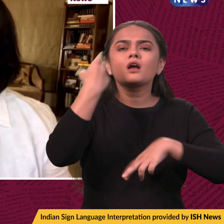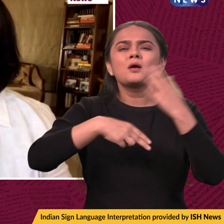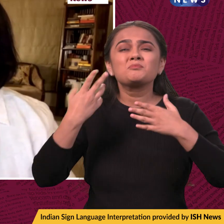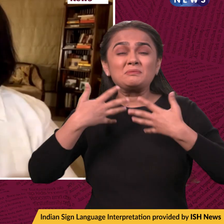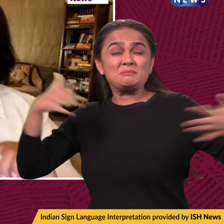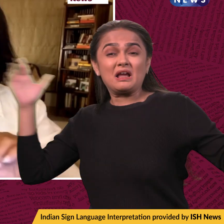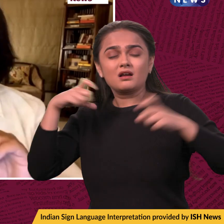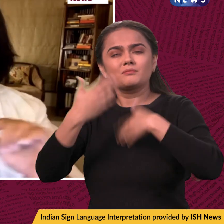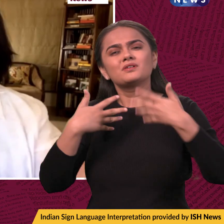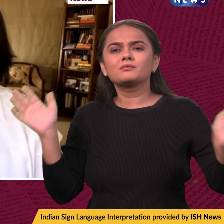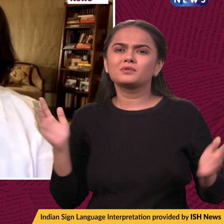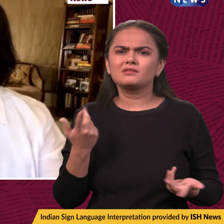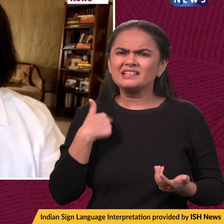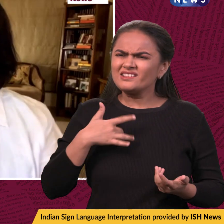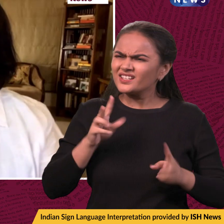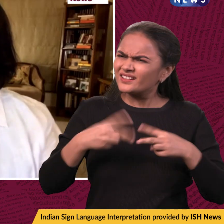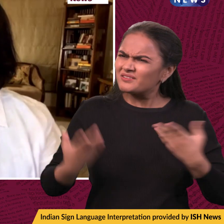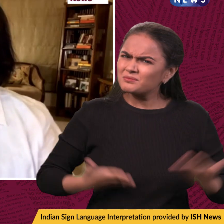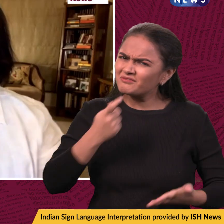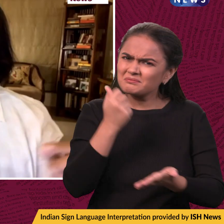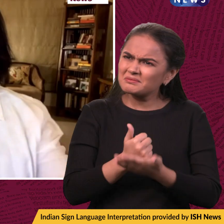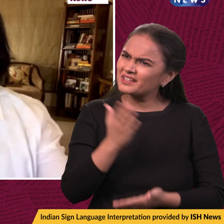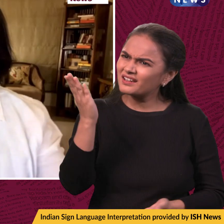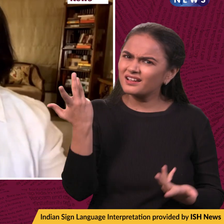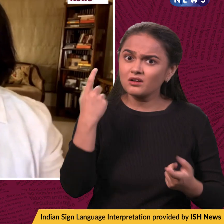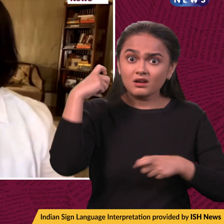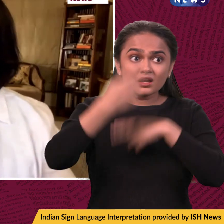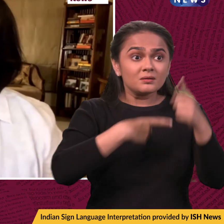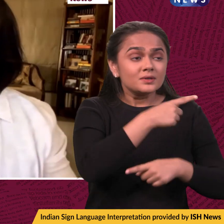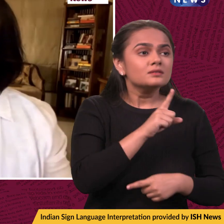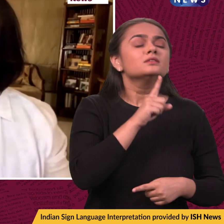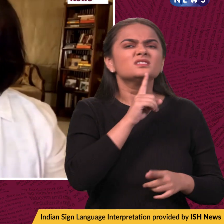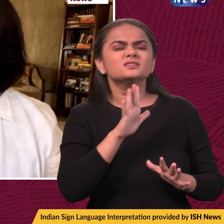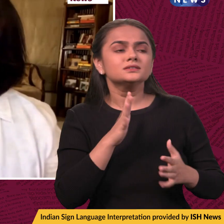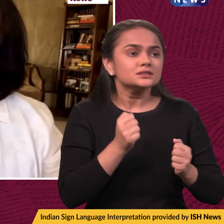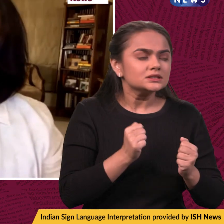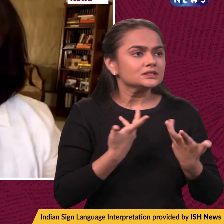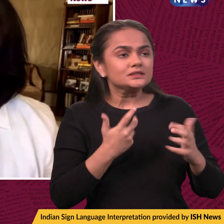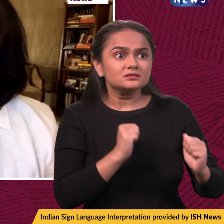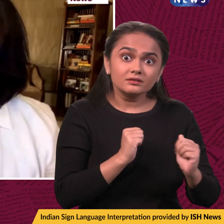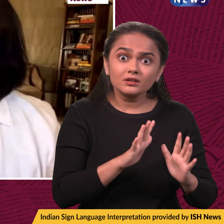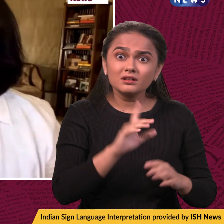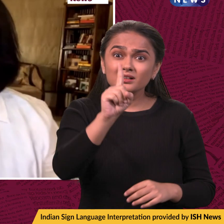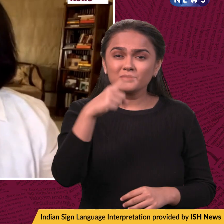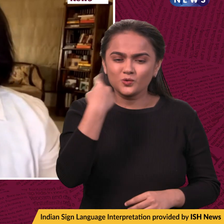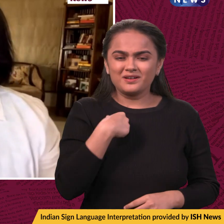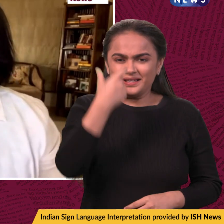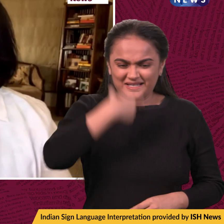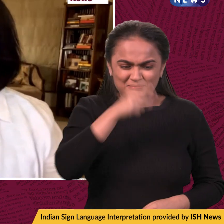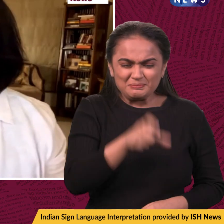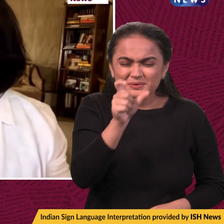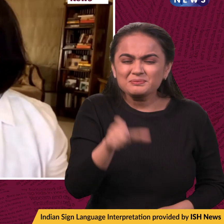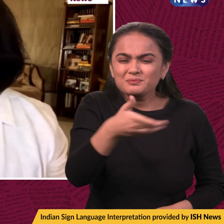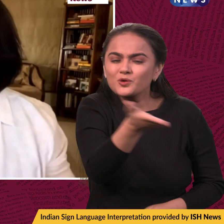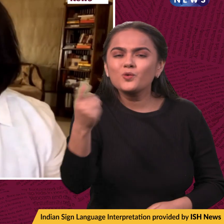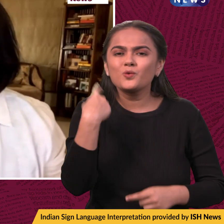corporate houses. It's very different behavior that banks have towards large corporate houses vis-a-vis small individual borrowers